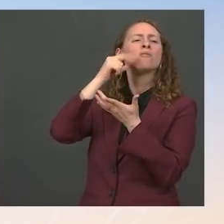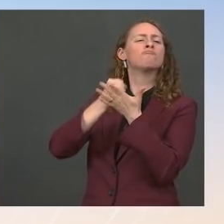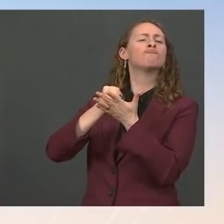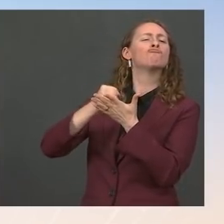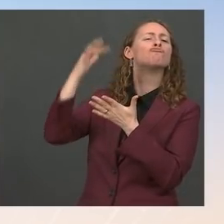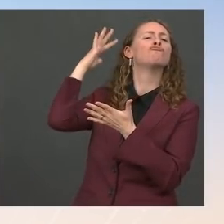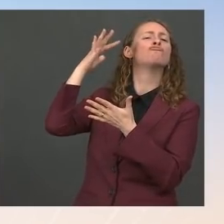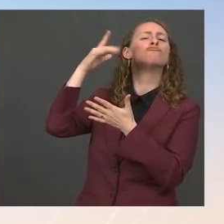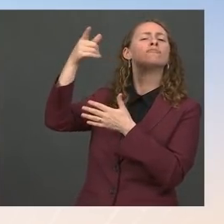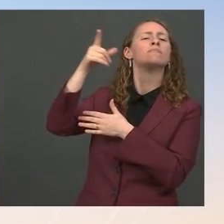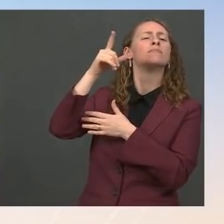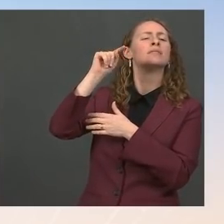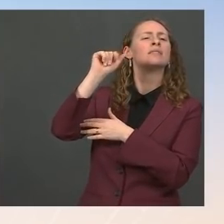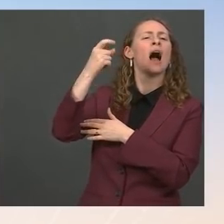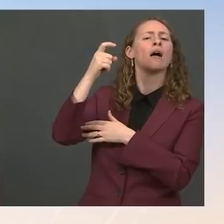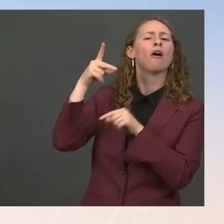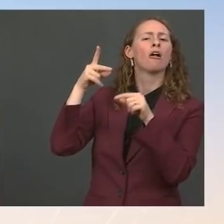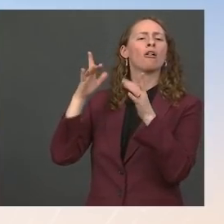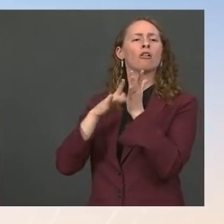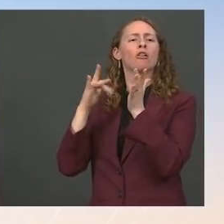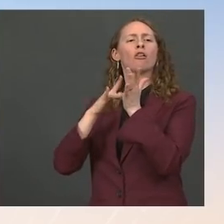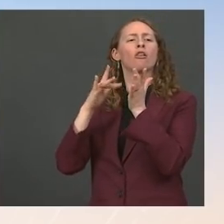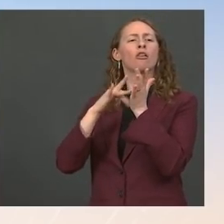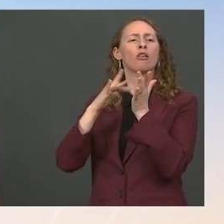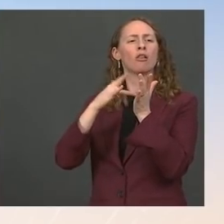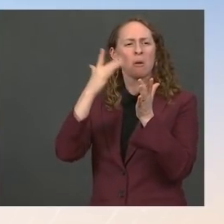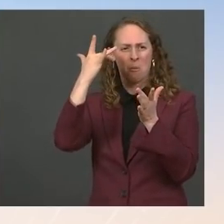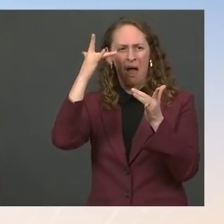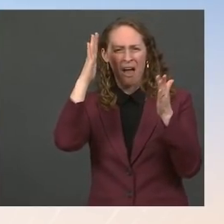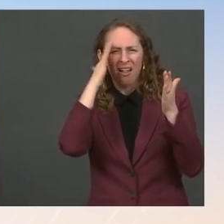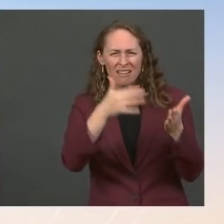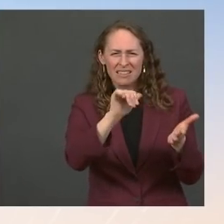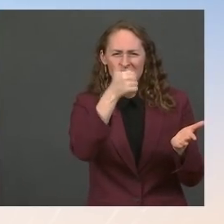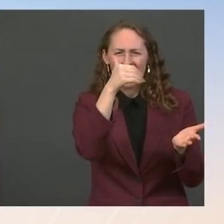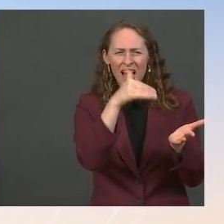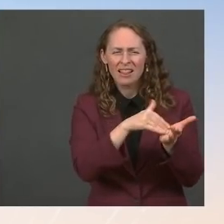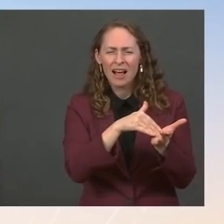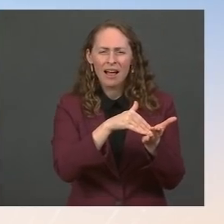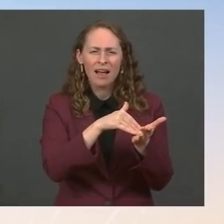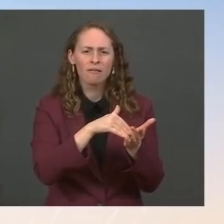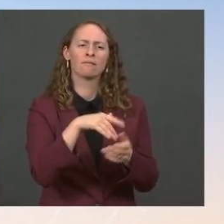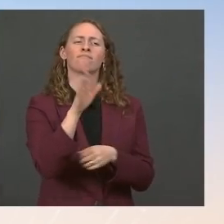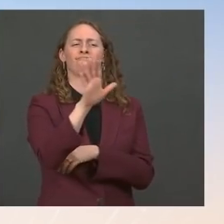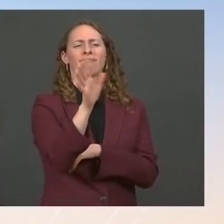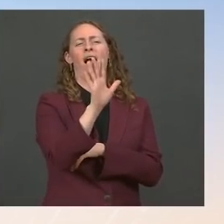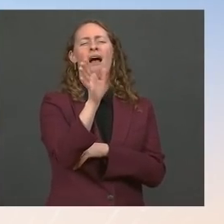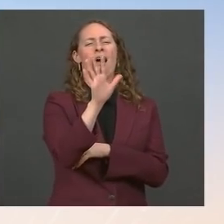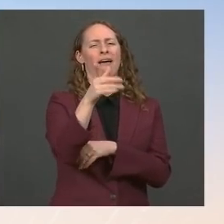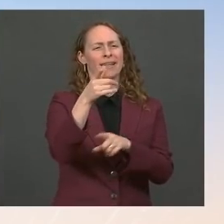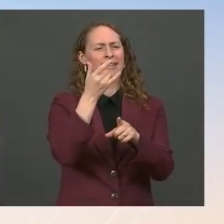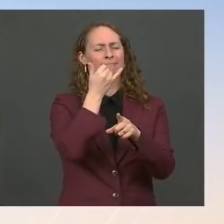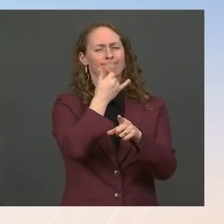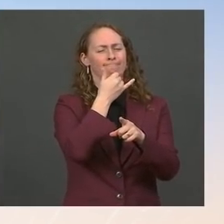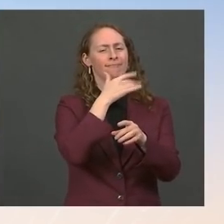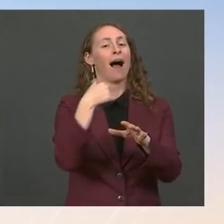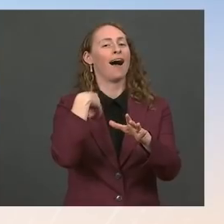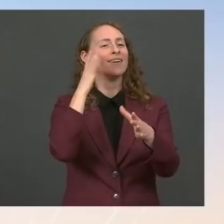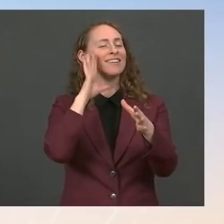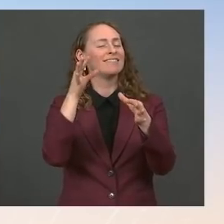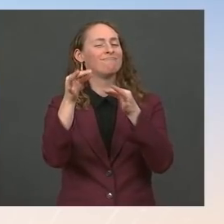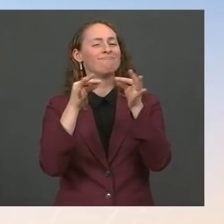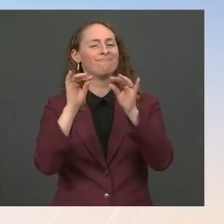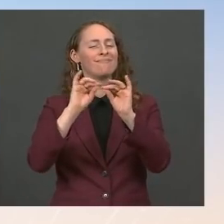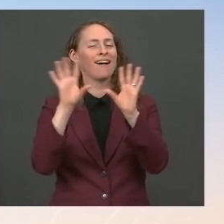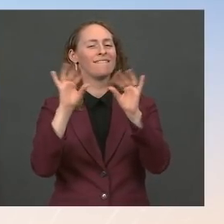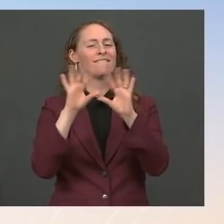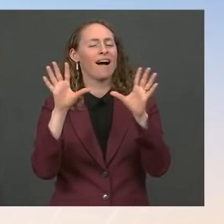have $10,000 in them? Well, that's not exactly an accurate description. So let me help you with an accurate description of what is actually happening here. And there was a